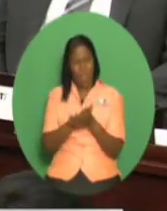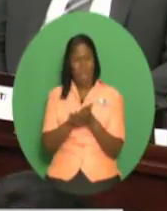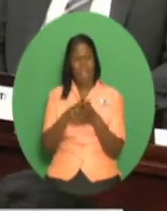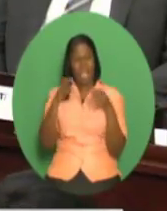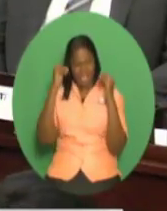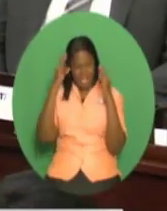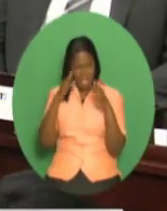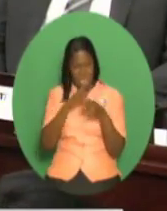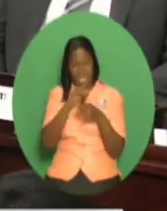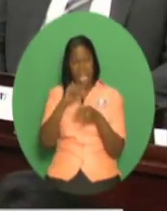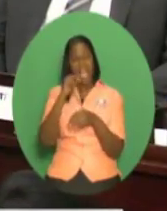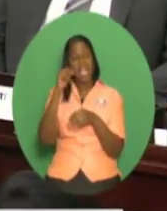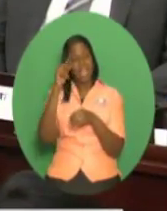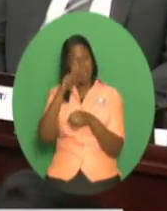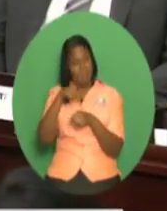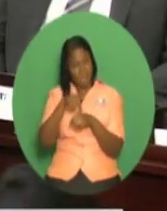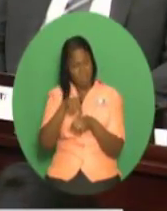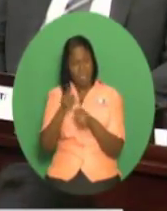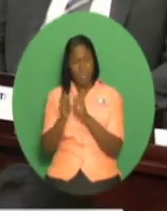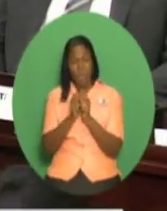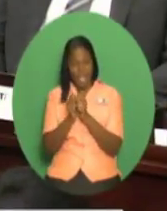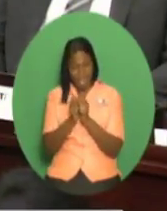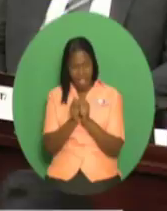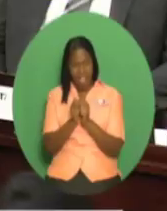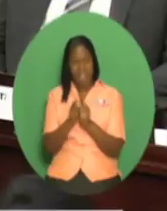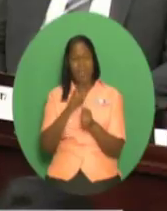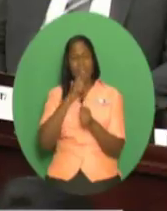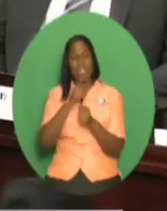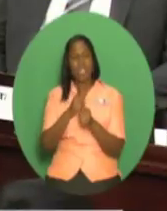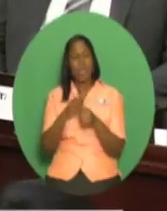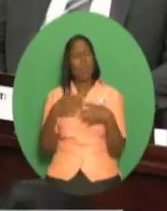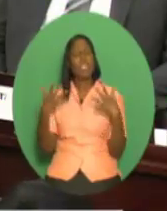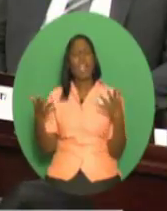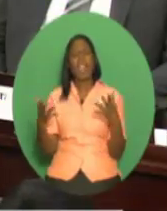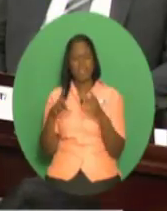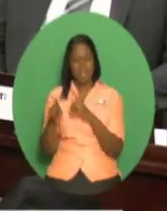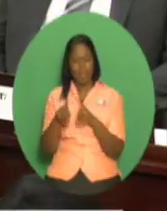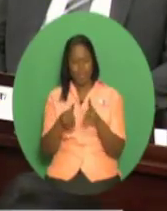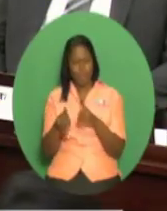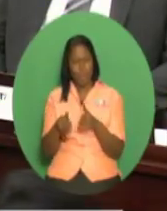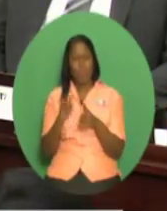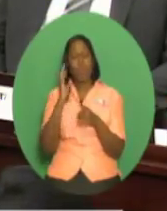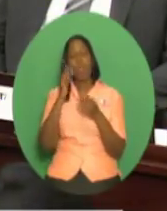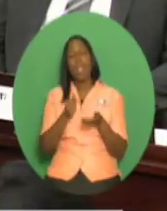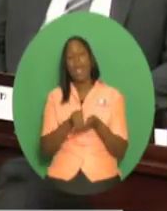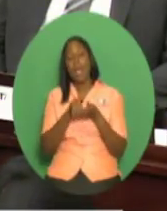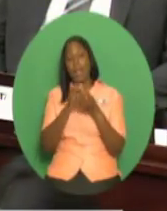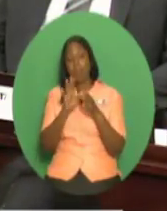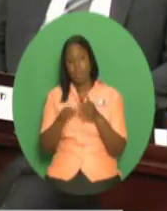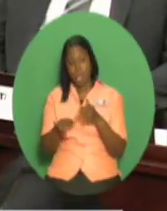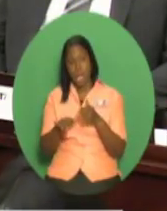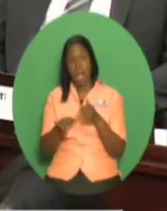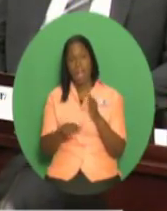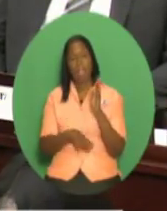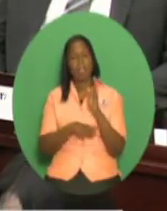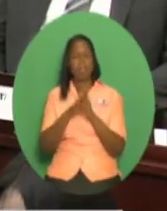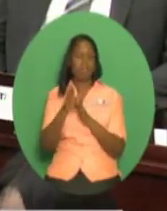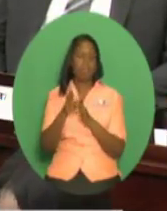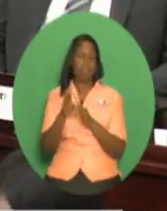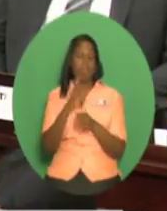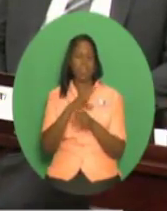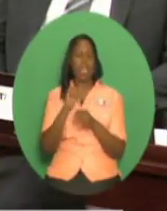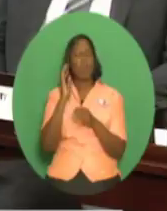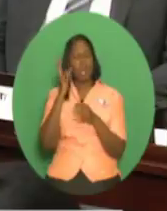the principal, in ensuring that whatever is done in the interest of the child, those initiatives will have